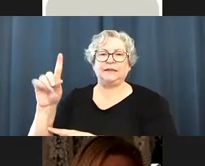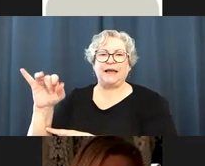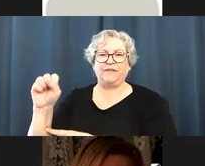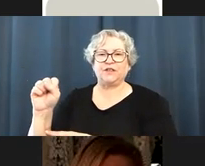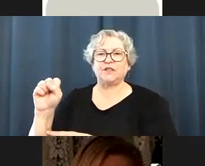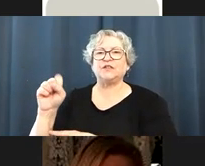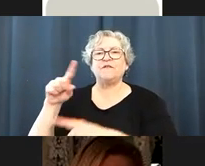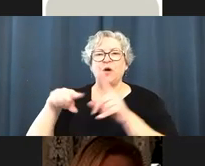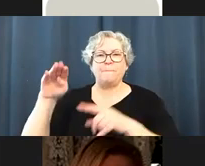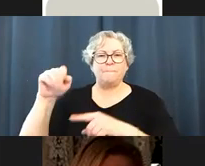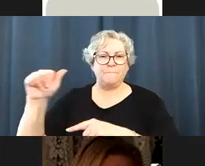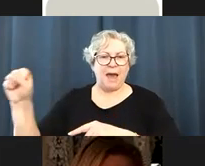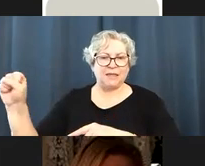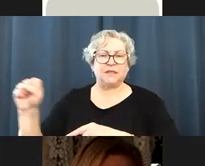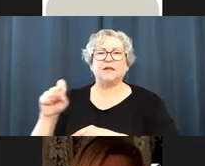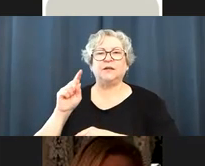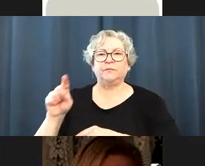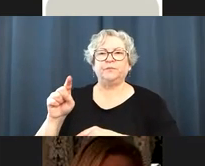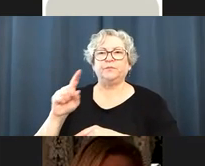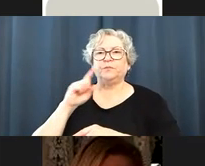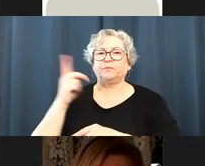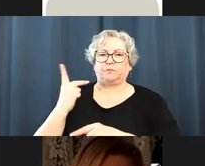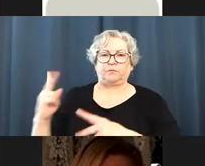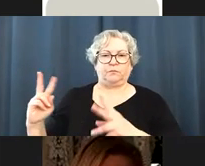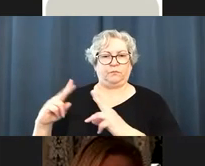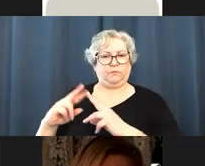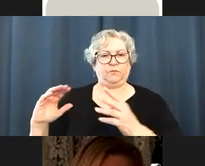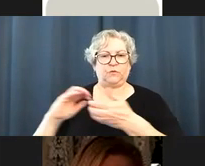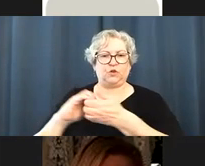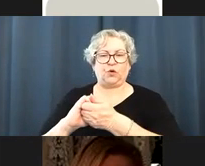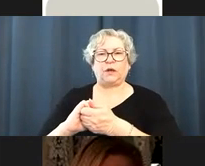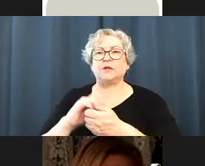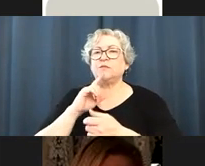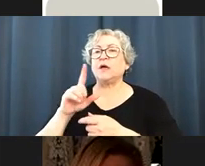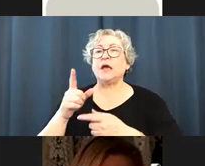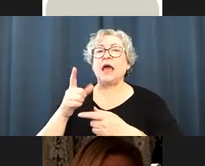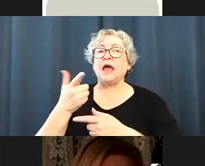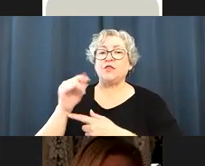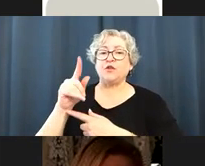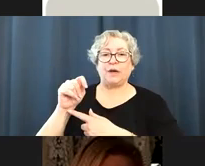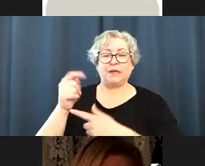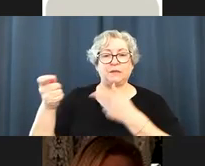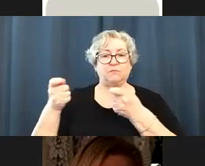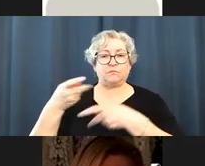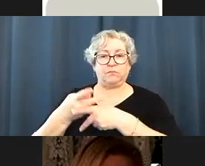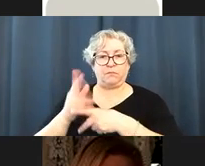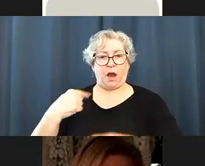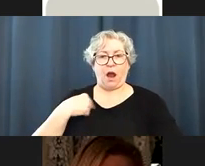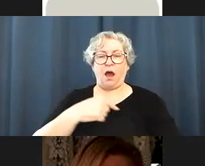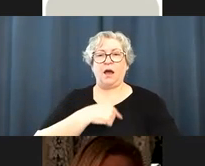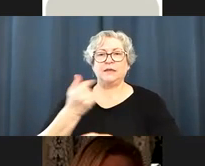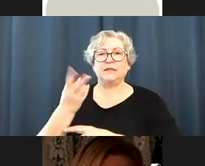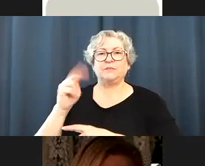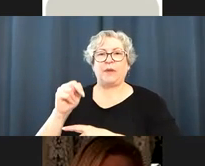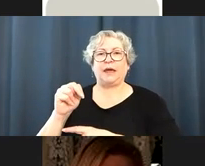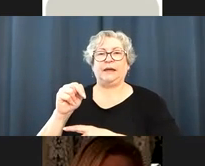in Massachusetts. And we jointly, so the whole grant is managed by us, SPAN Parent Advocacy